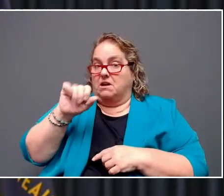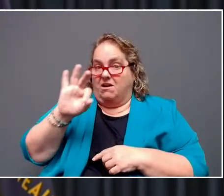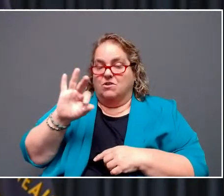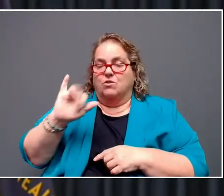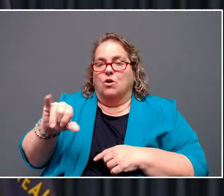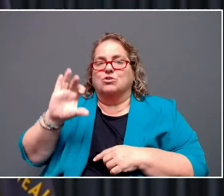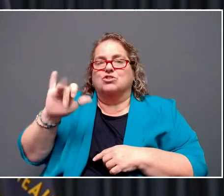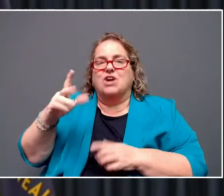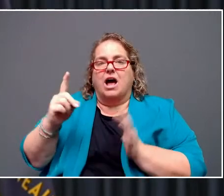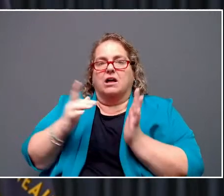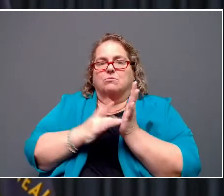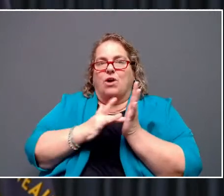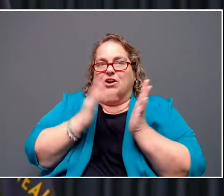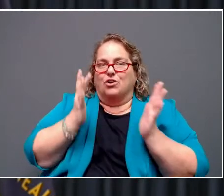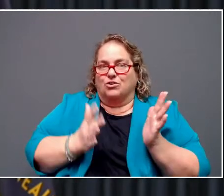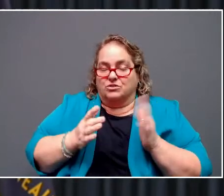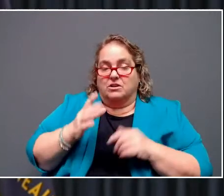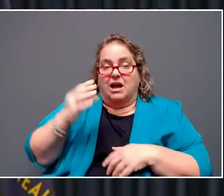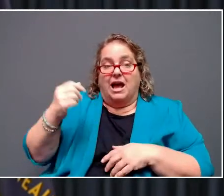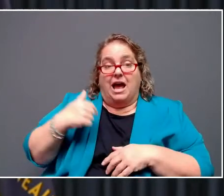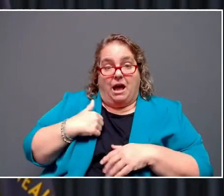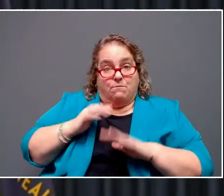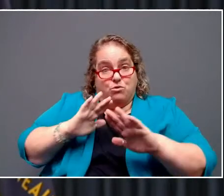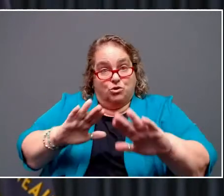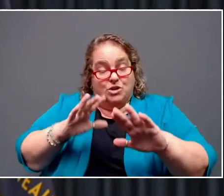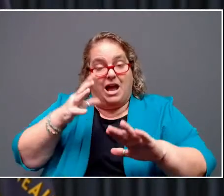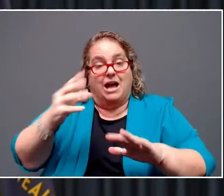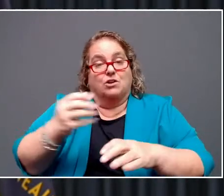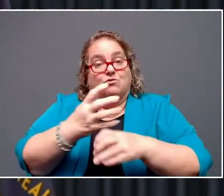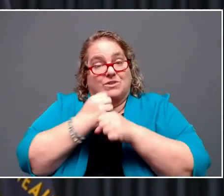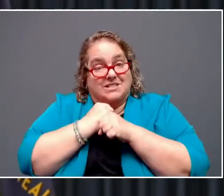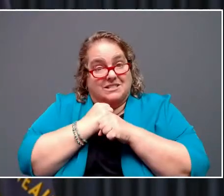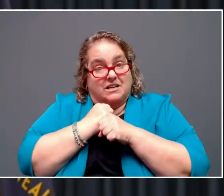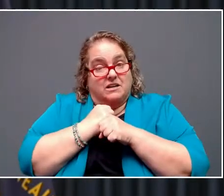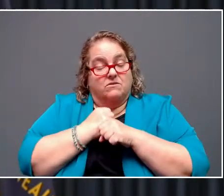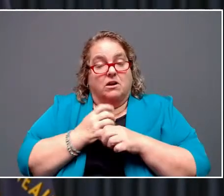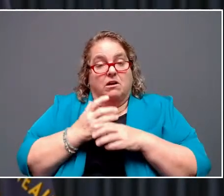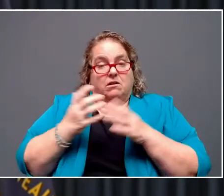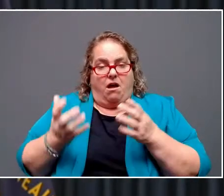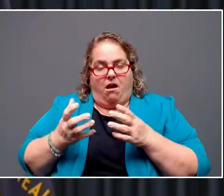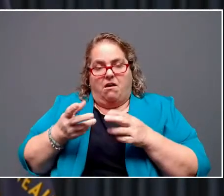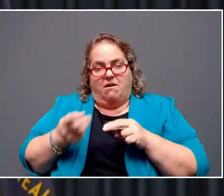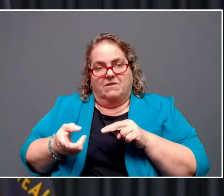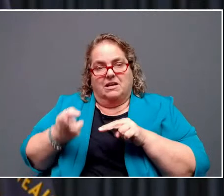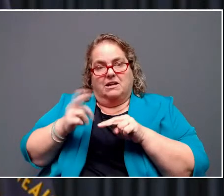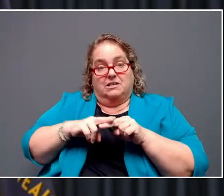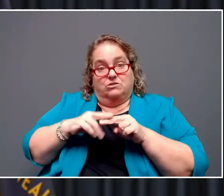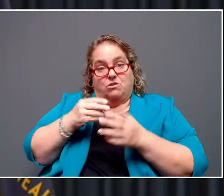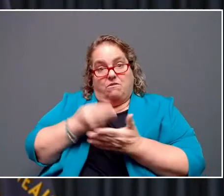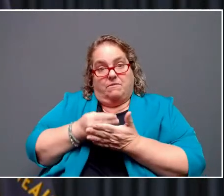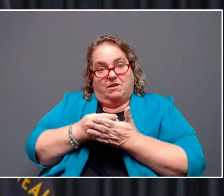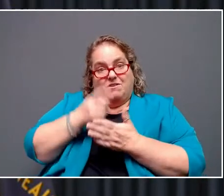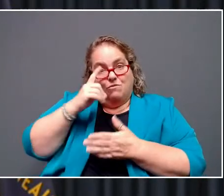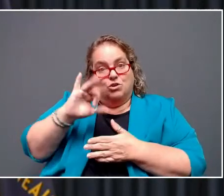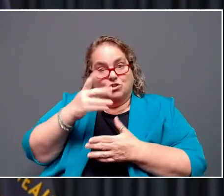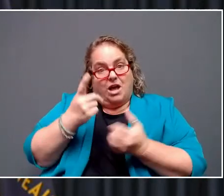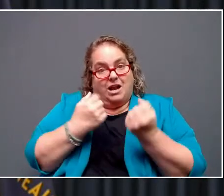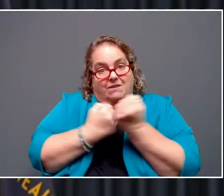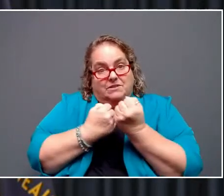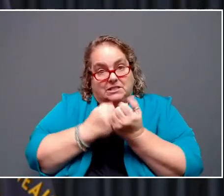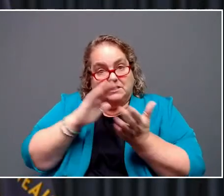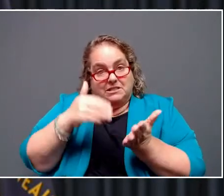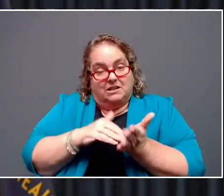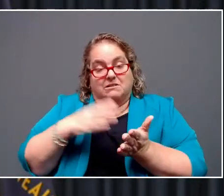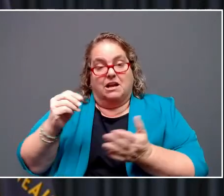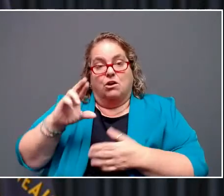I've pushed for and received a significant amount of additional funding for our child advocacy centers and our rape